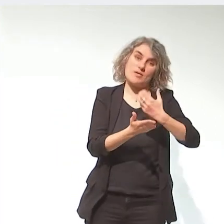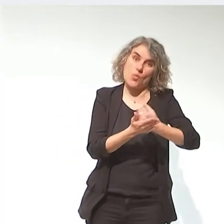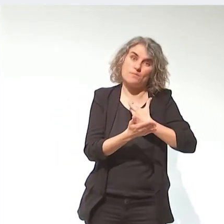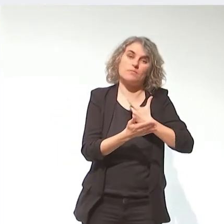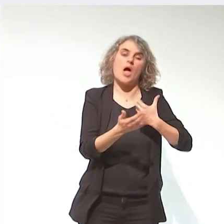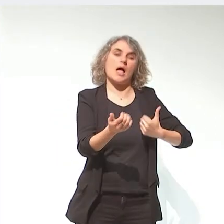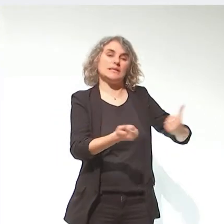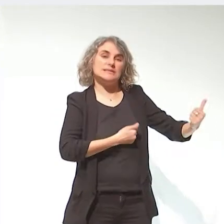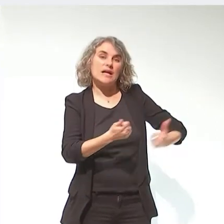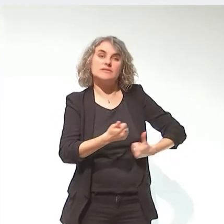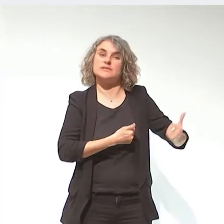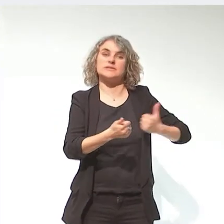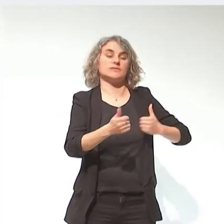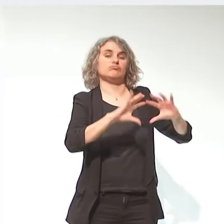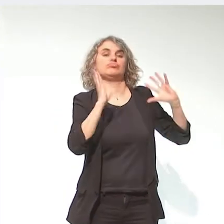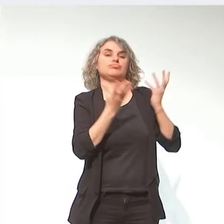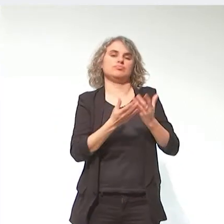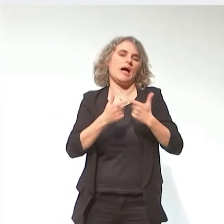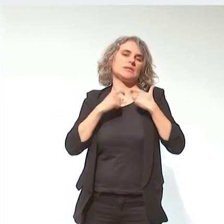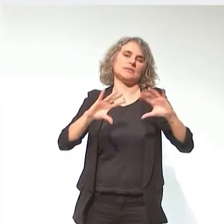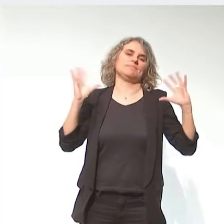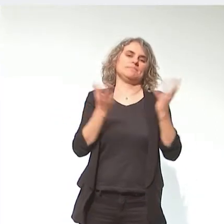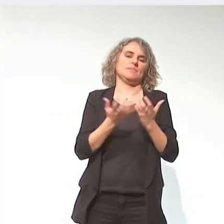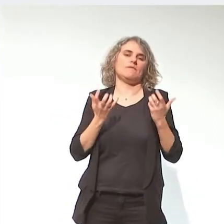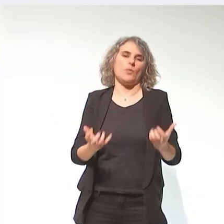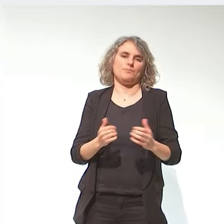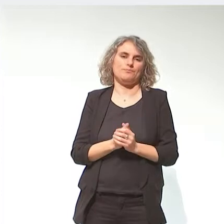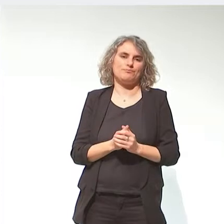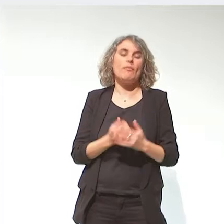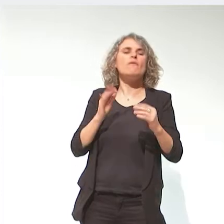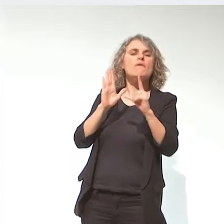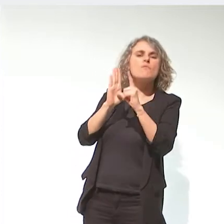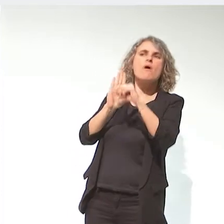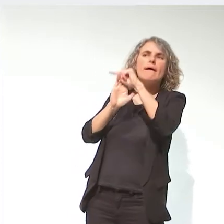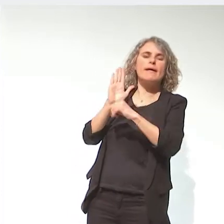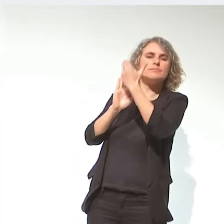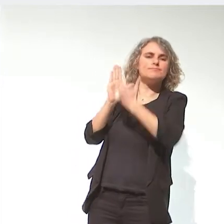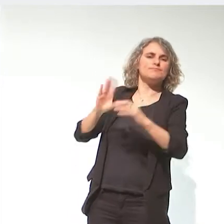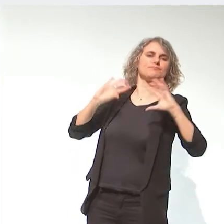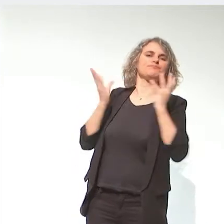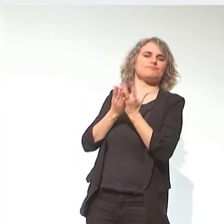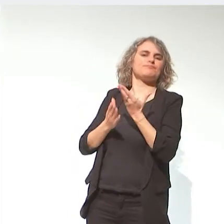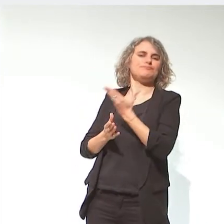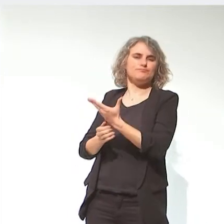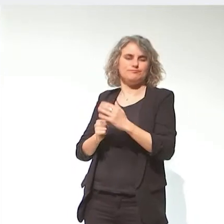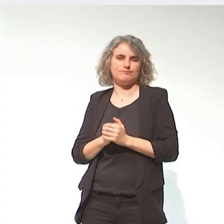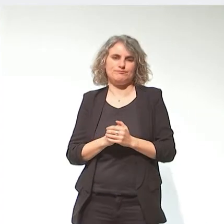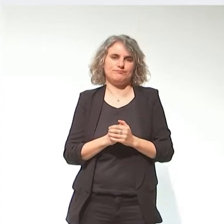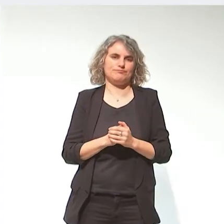of legislative context and changes in legal system and changes in monitoring